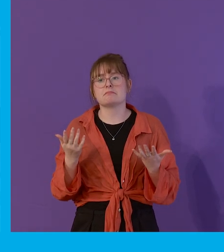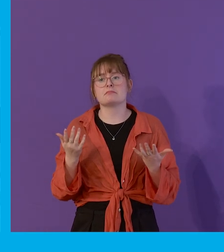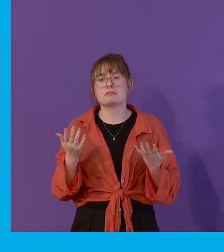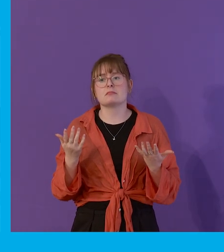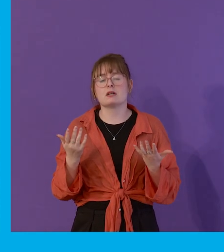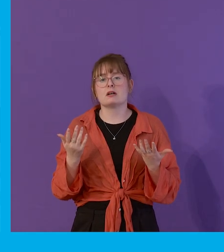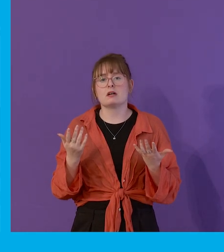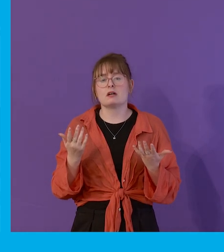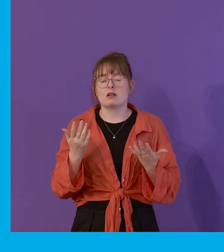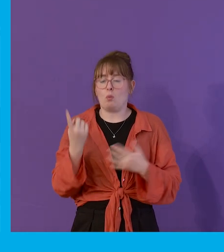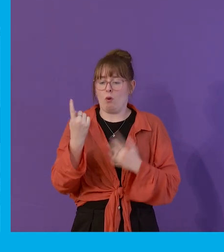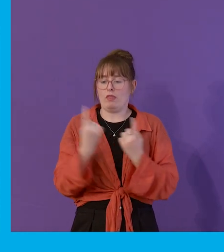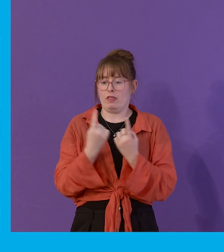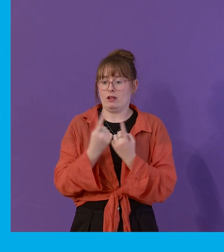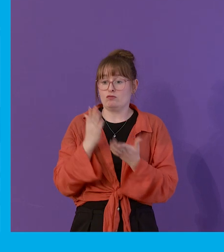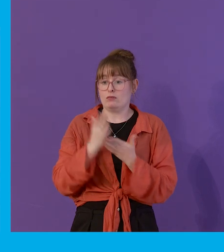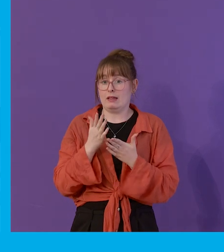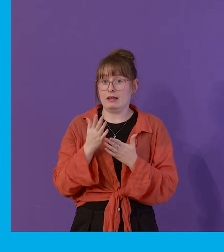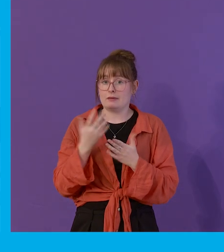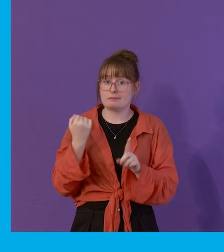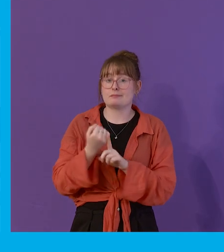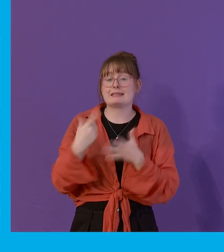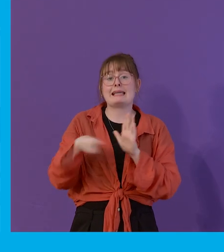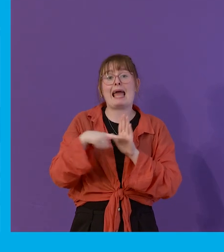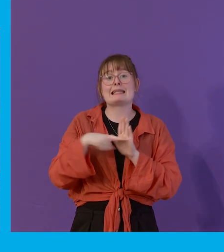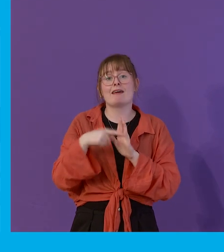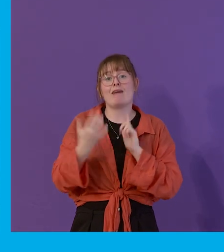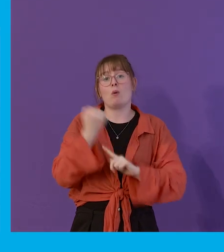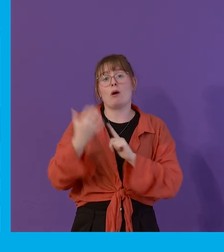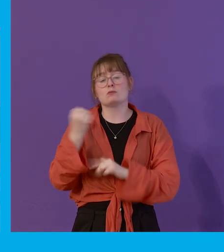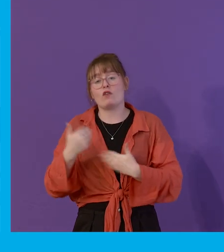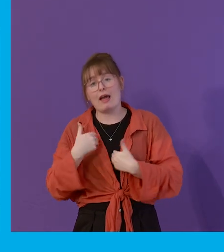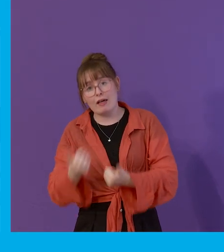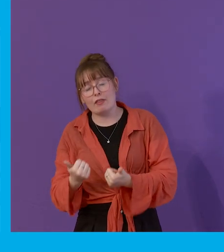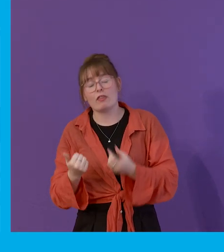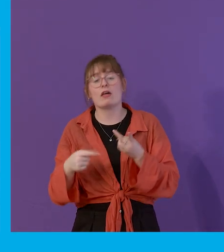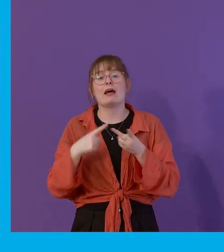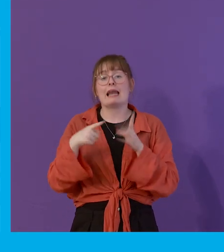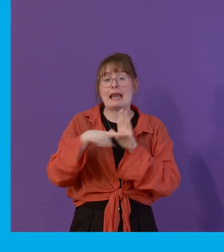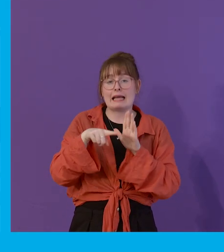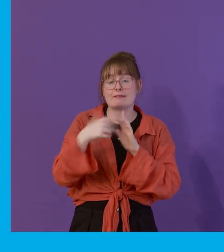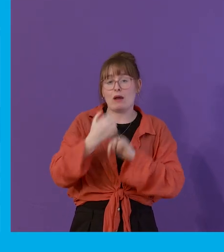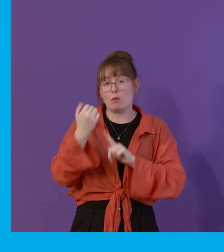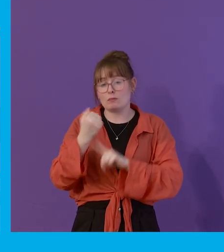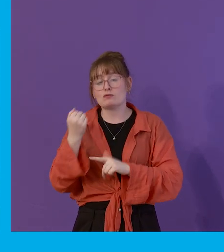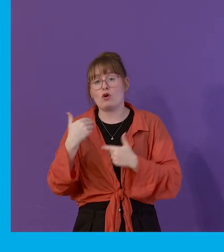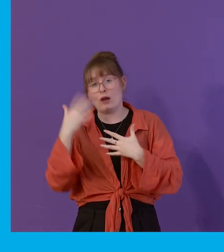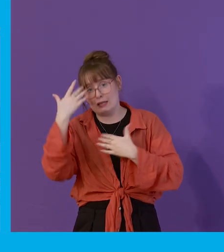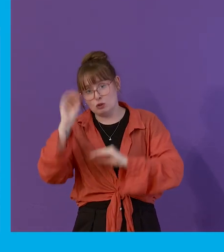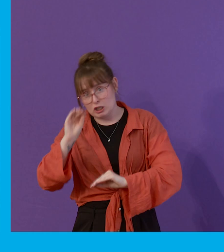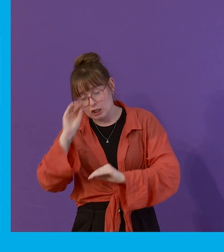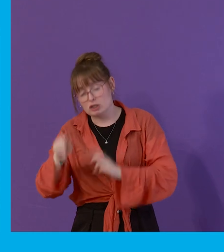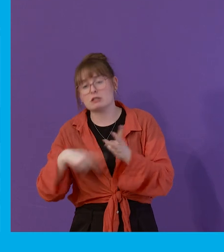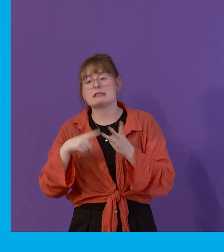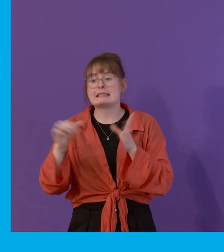it sort of feeds into negative outcomes for health, negative outcomes for education, leading to difficulties